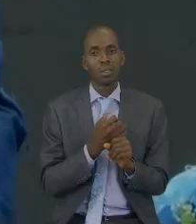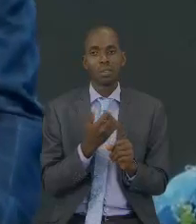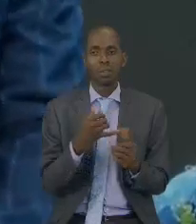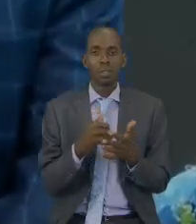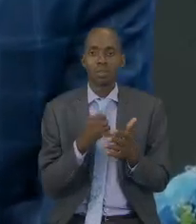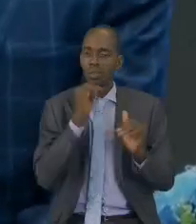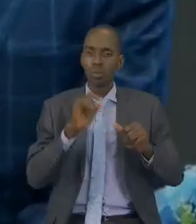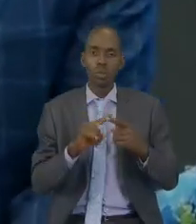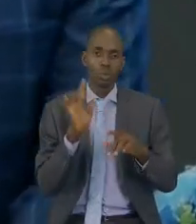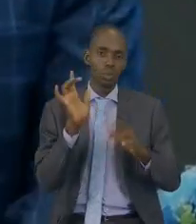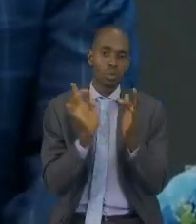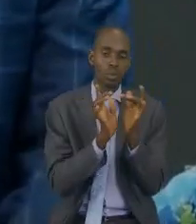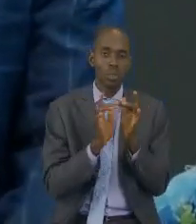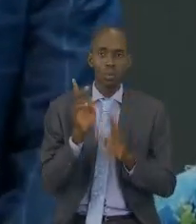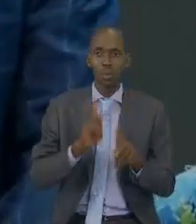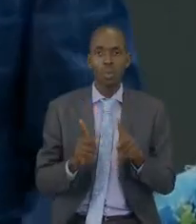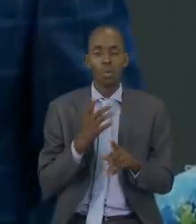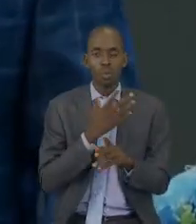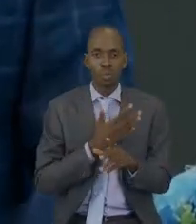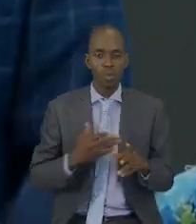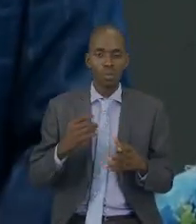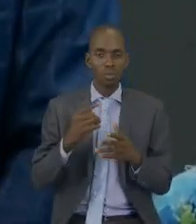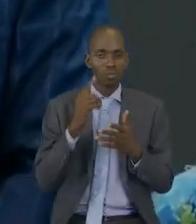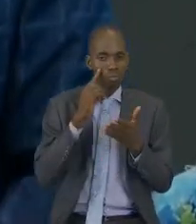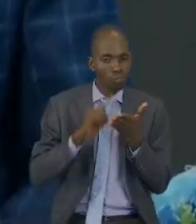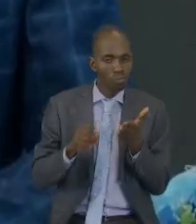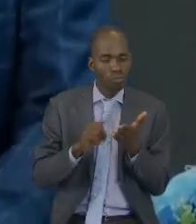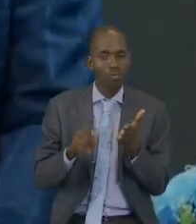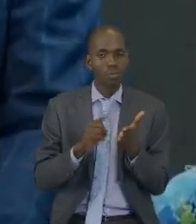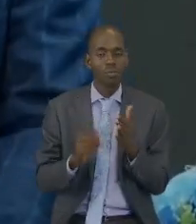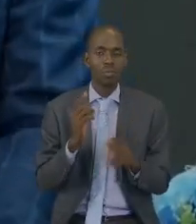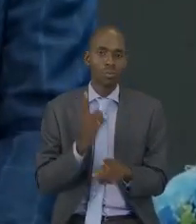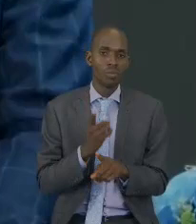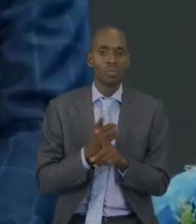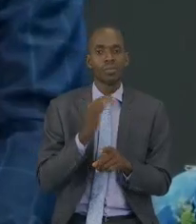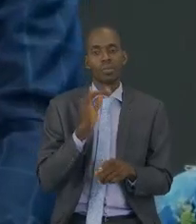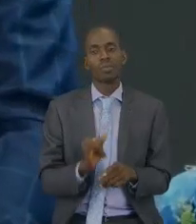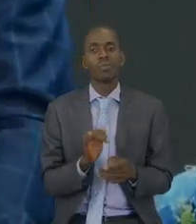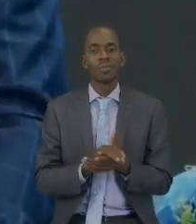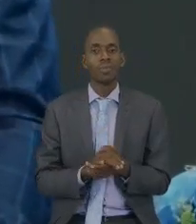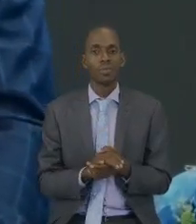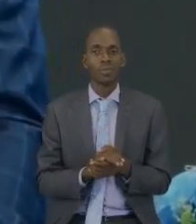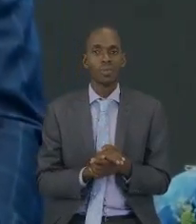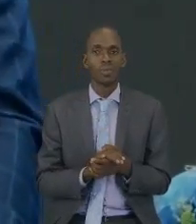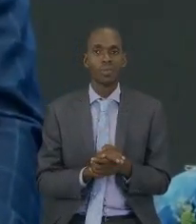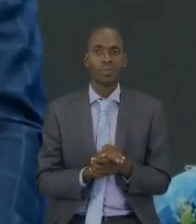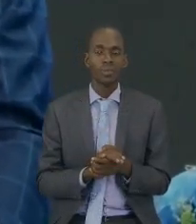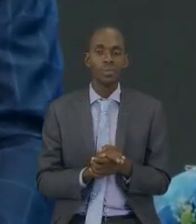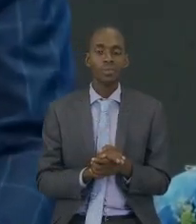look at it critically and make sure you complete it very well. If